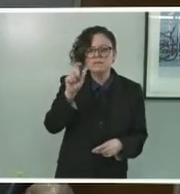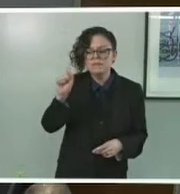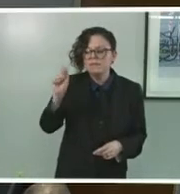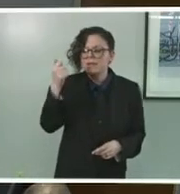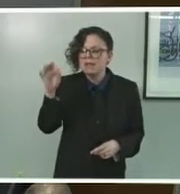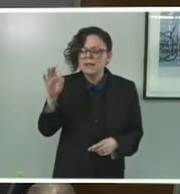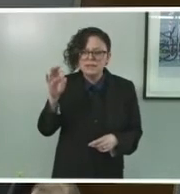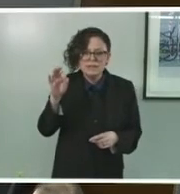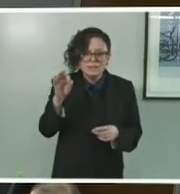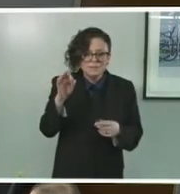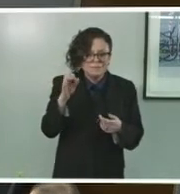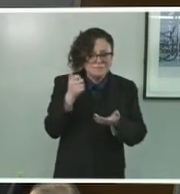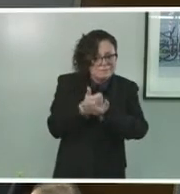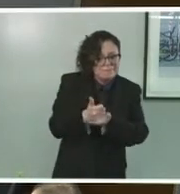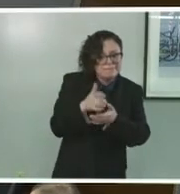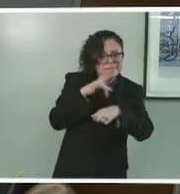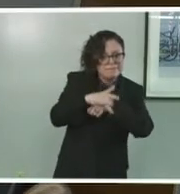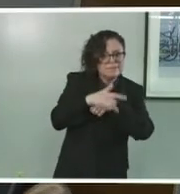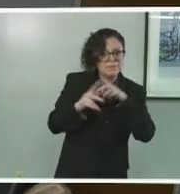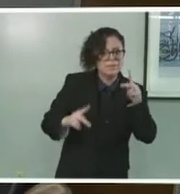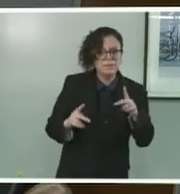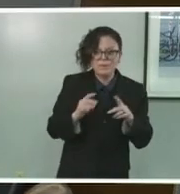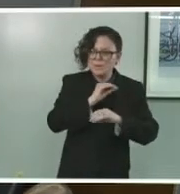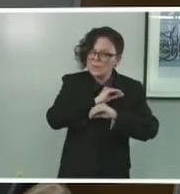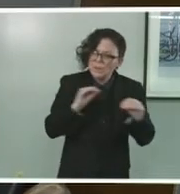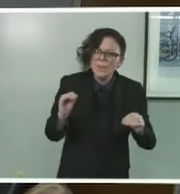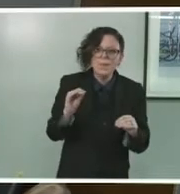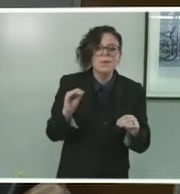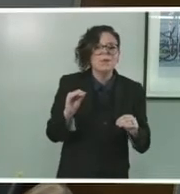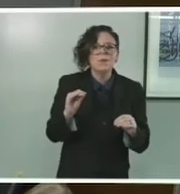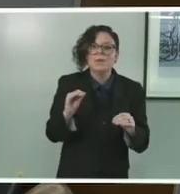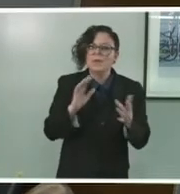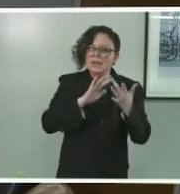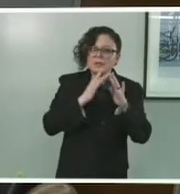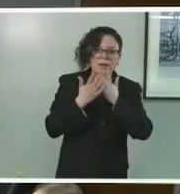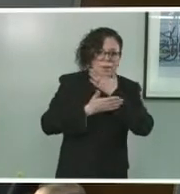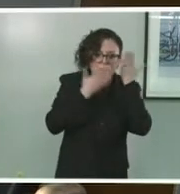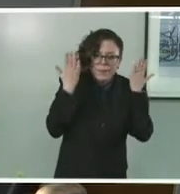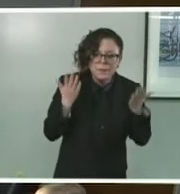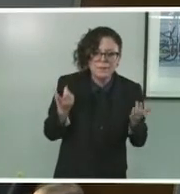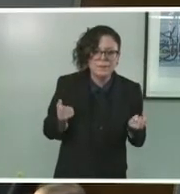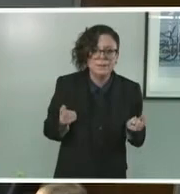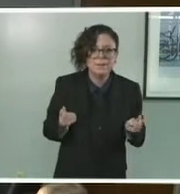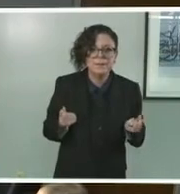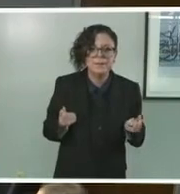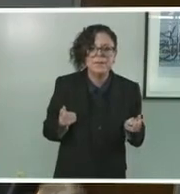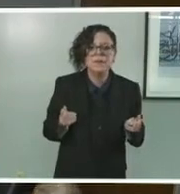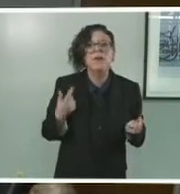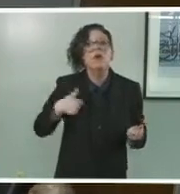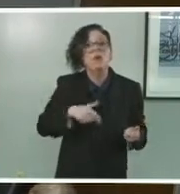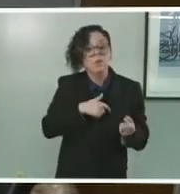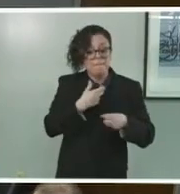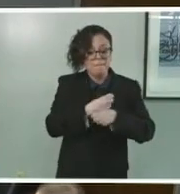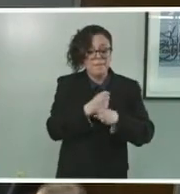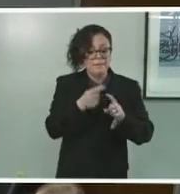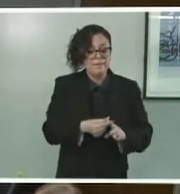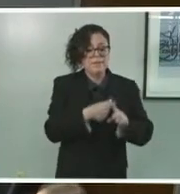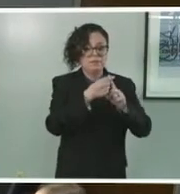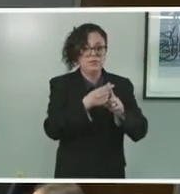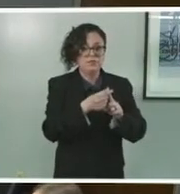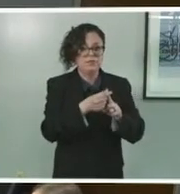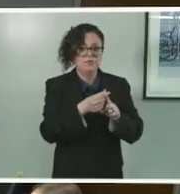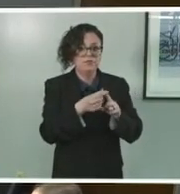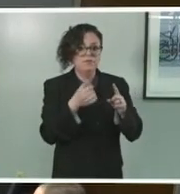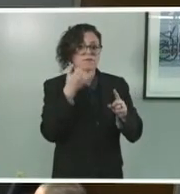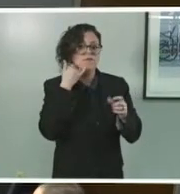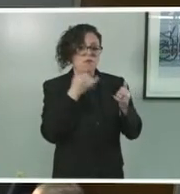internet access? It's a very good question. We at Metro Health created a hotline for people to call. So while